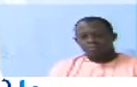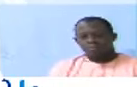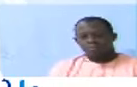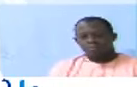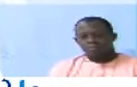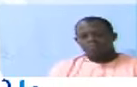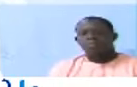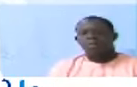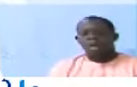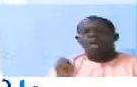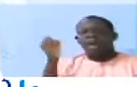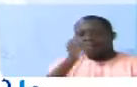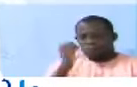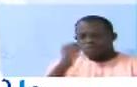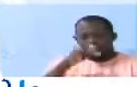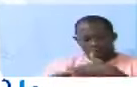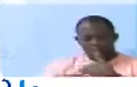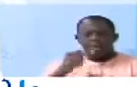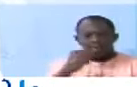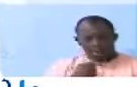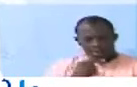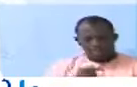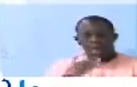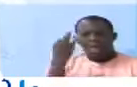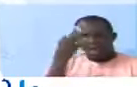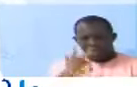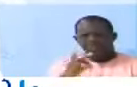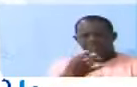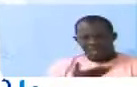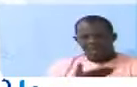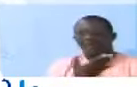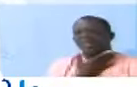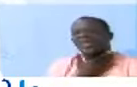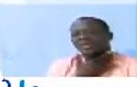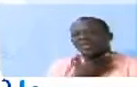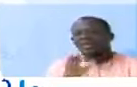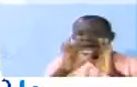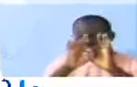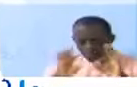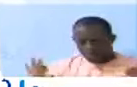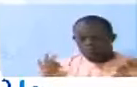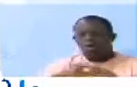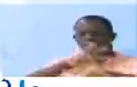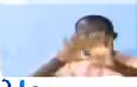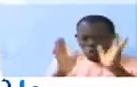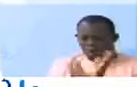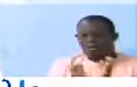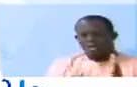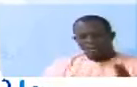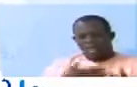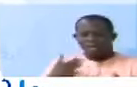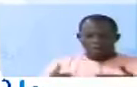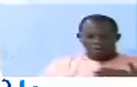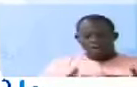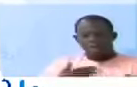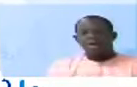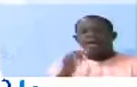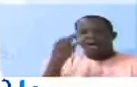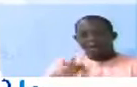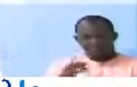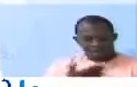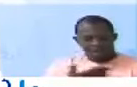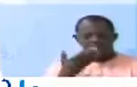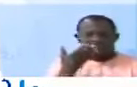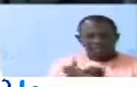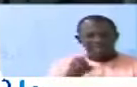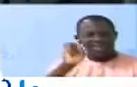Because in the country, if there is ease, well, we will all enjoy it. But if there are difficulties, then